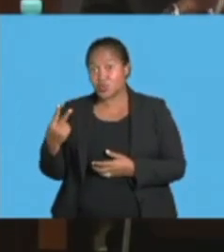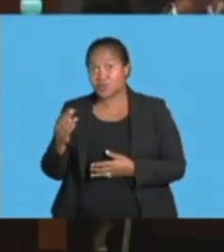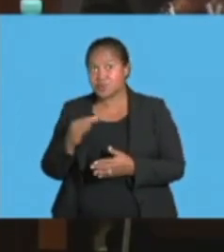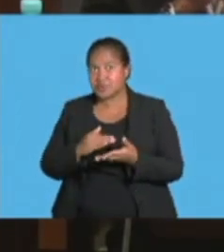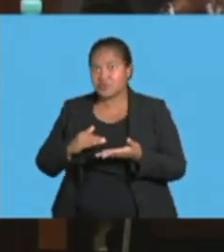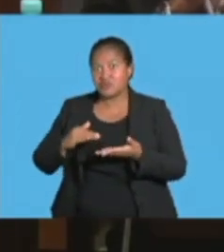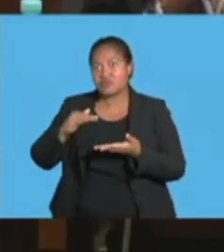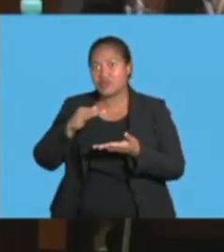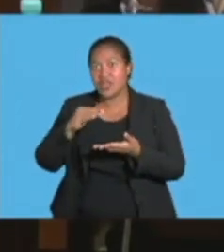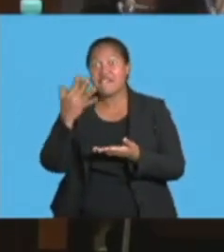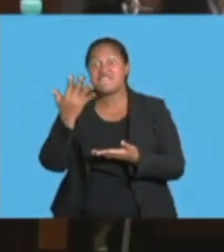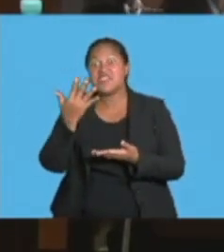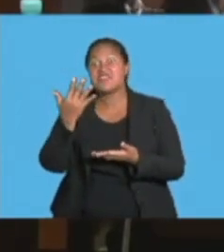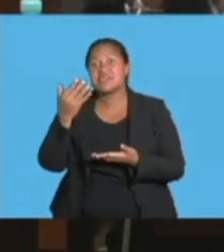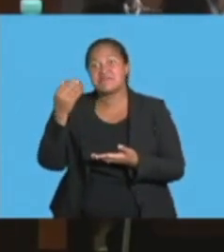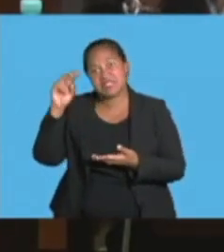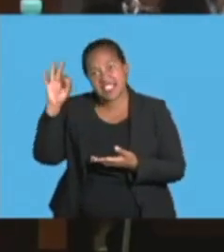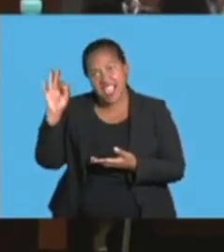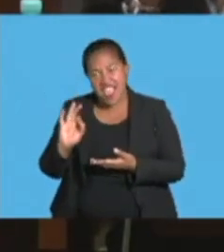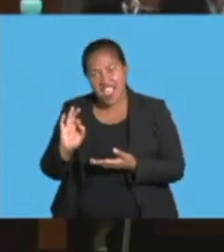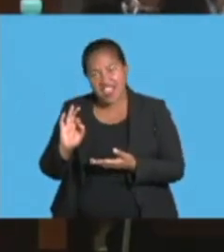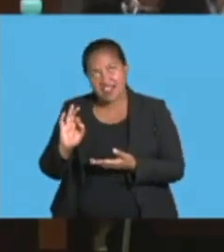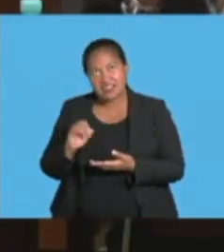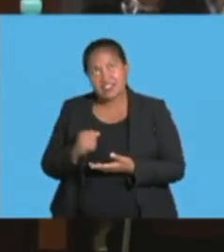15%. And by